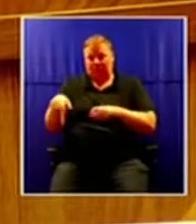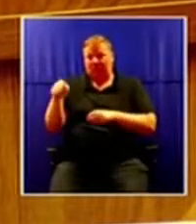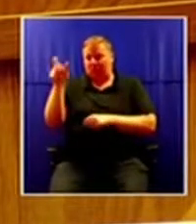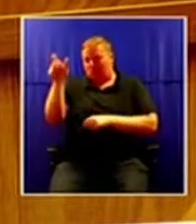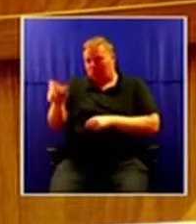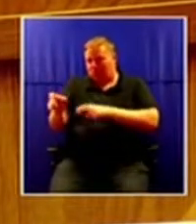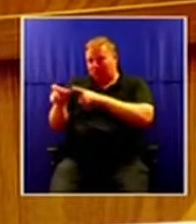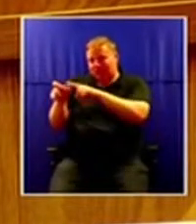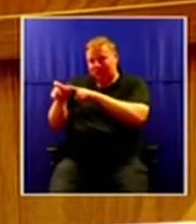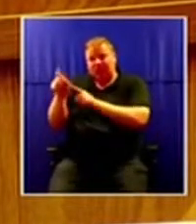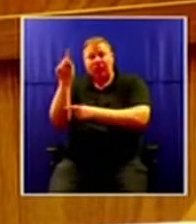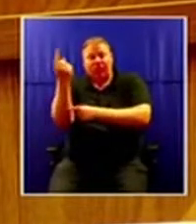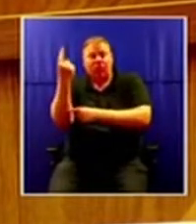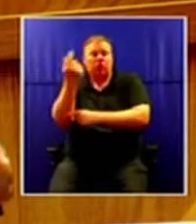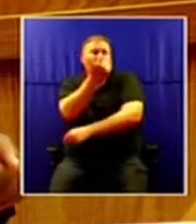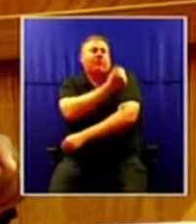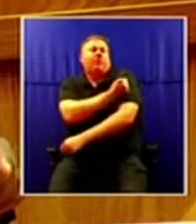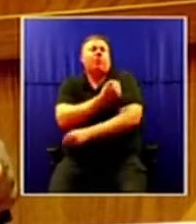vaccinated.